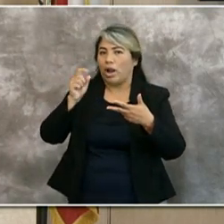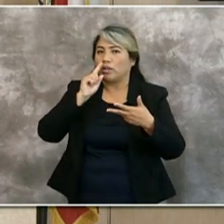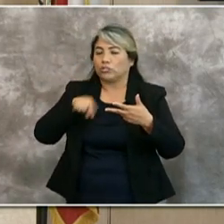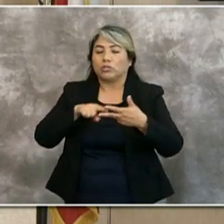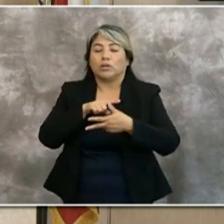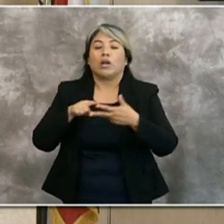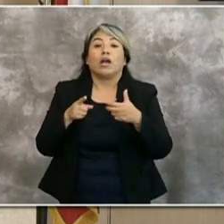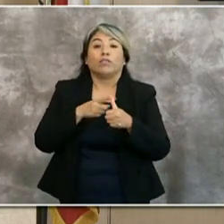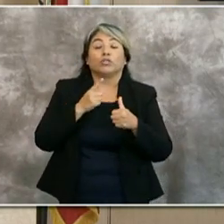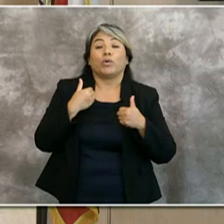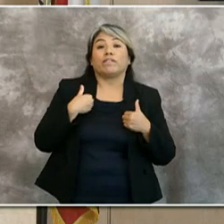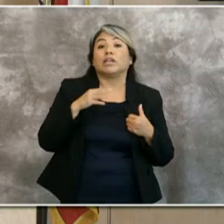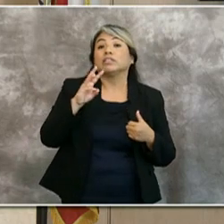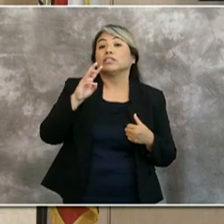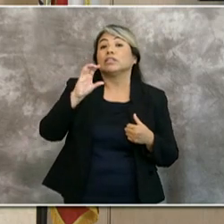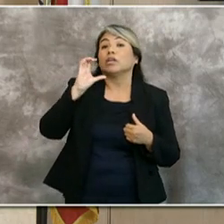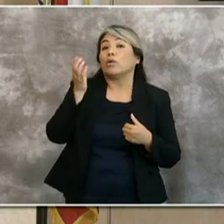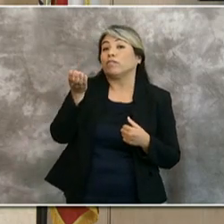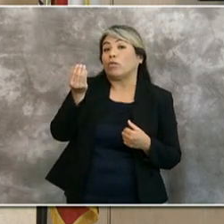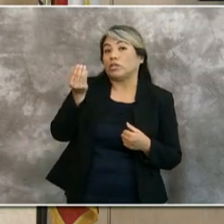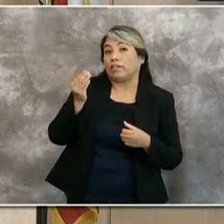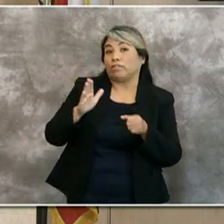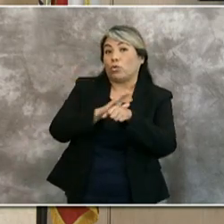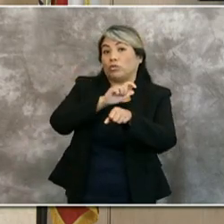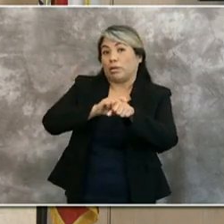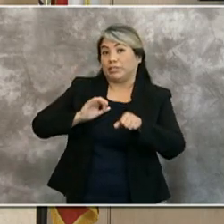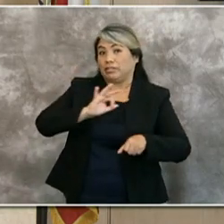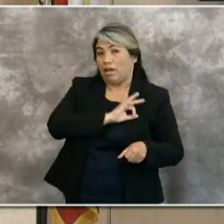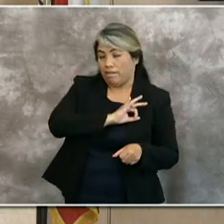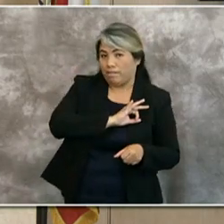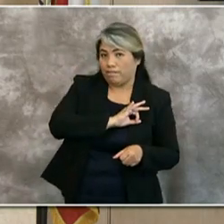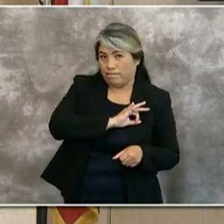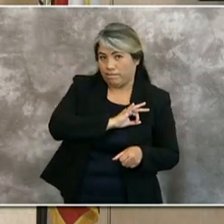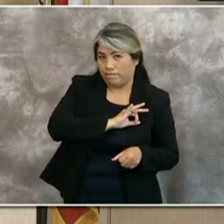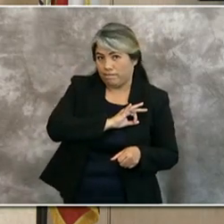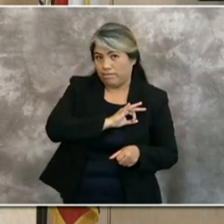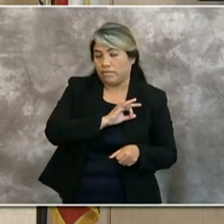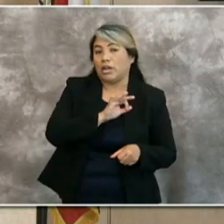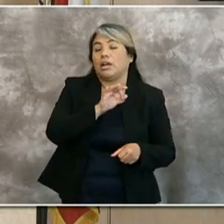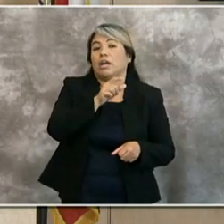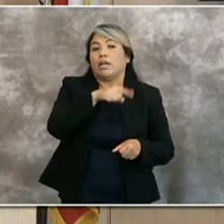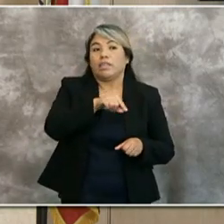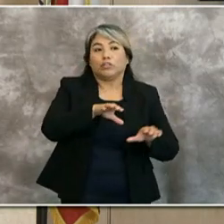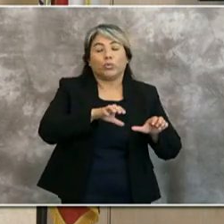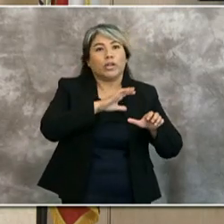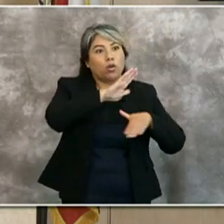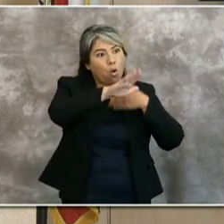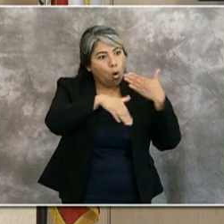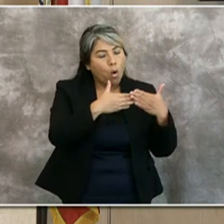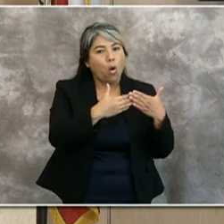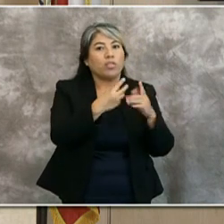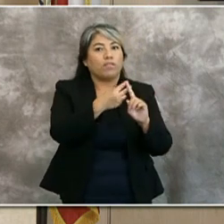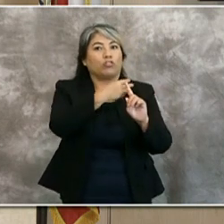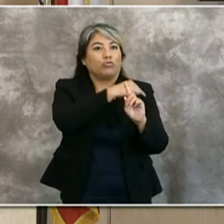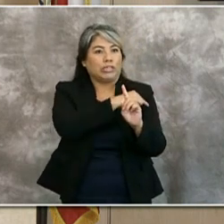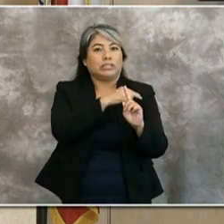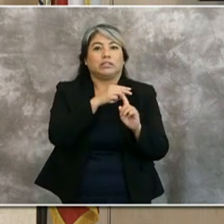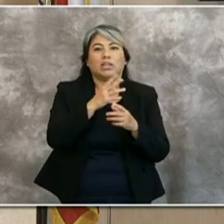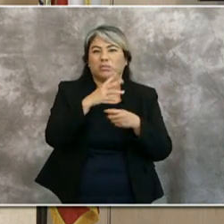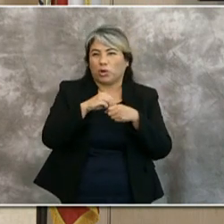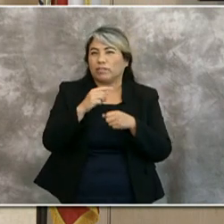we have 614 full-time staff that are doing all of our tracing as part of